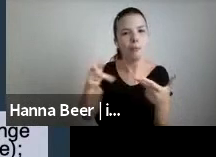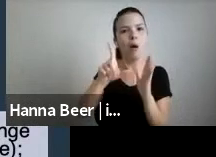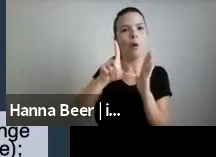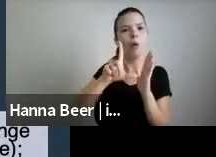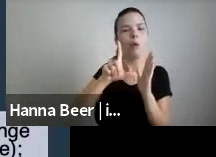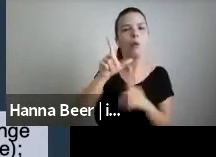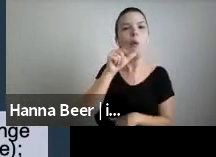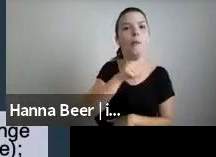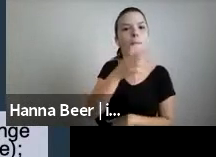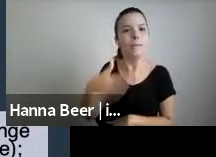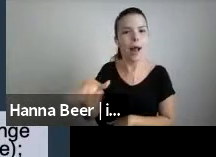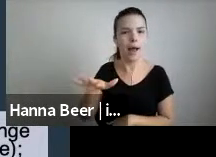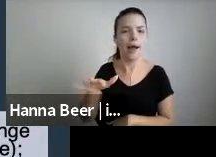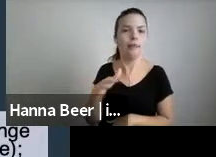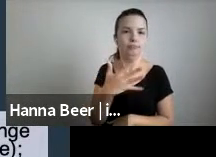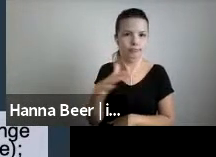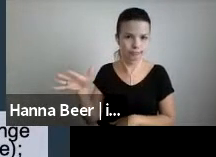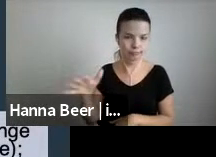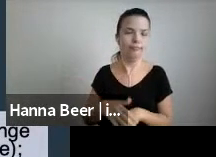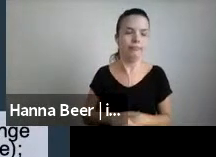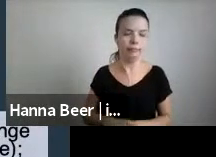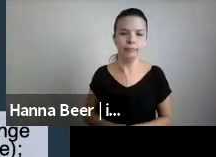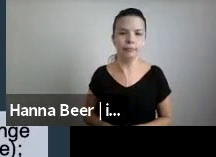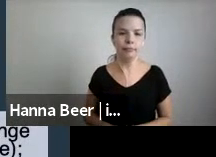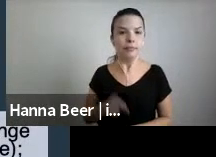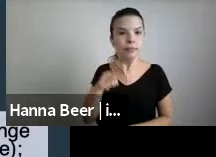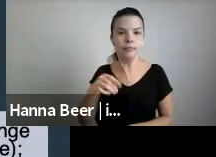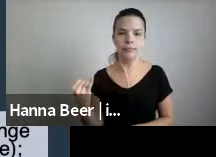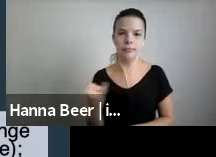important as part of the